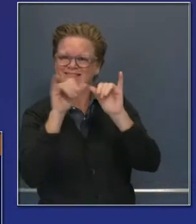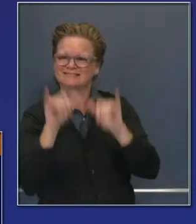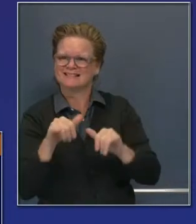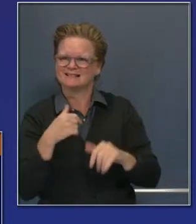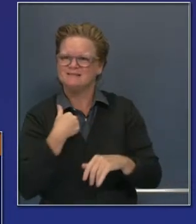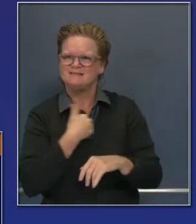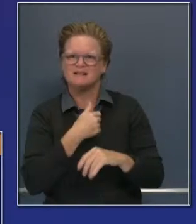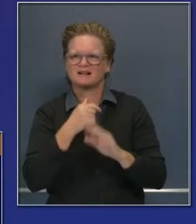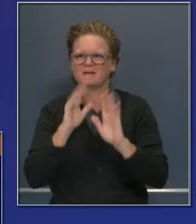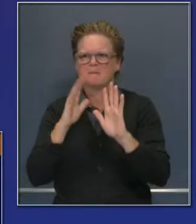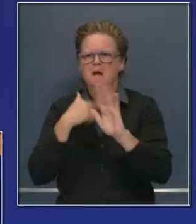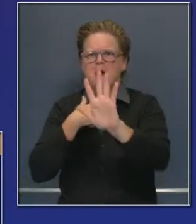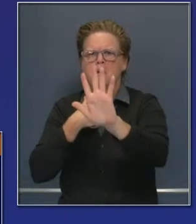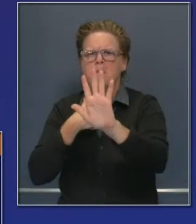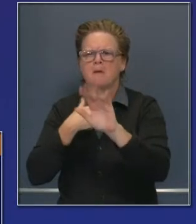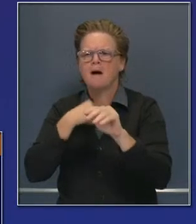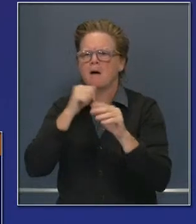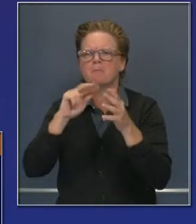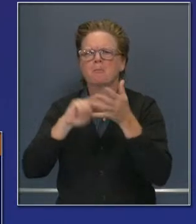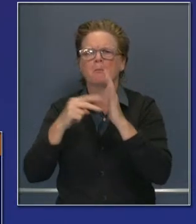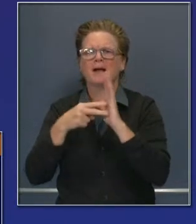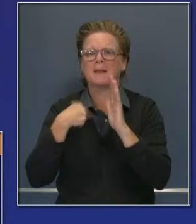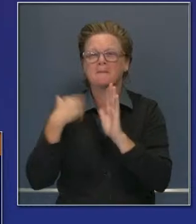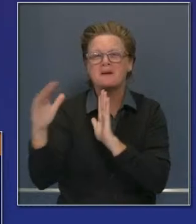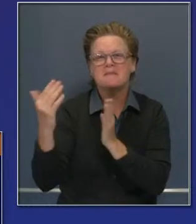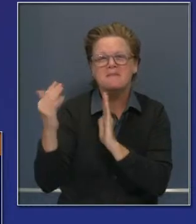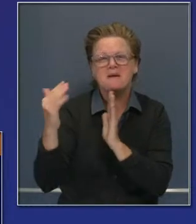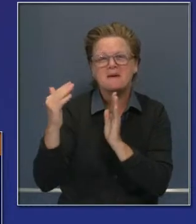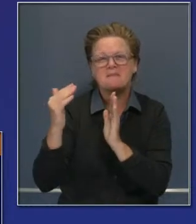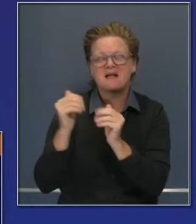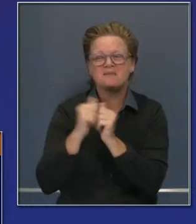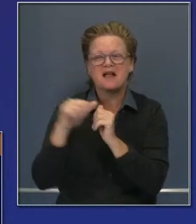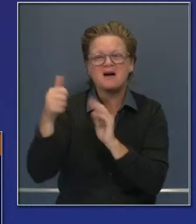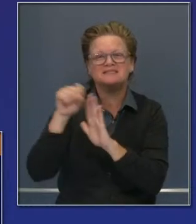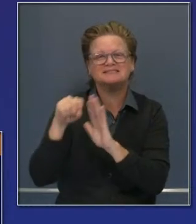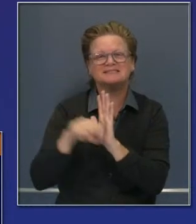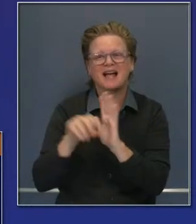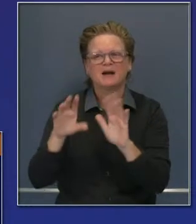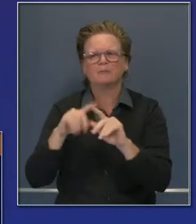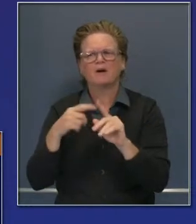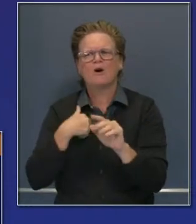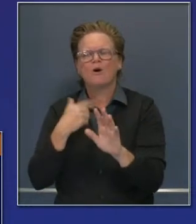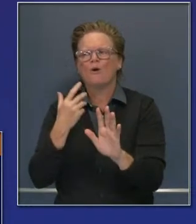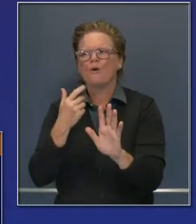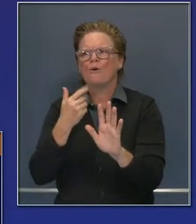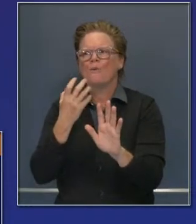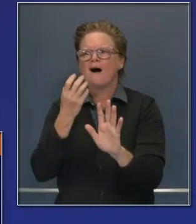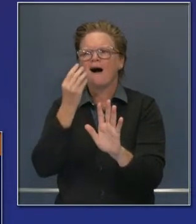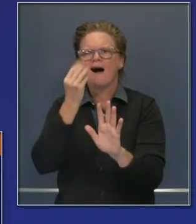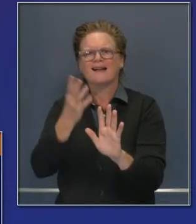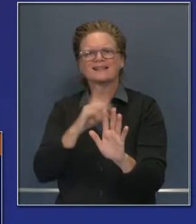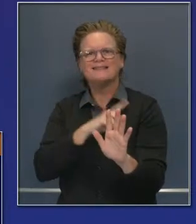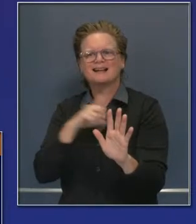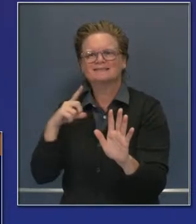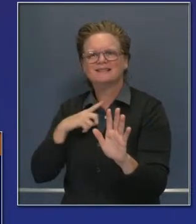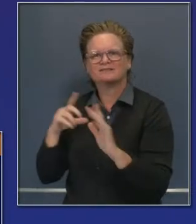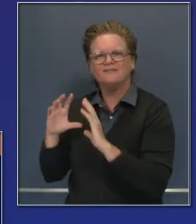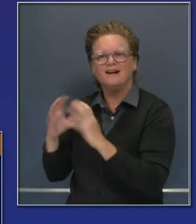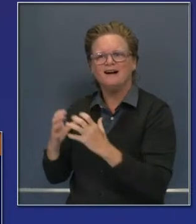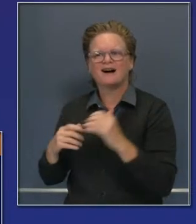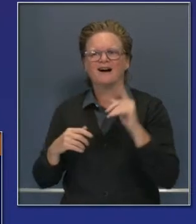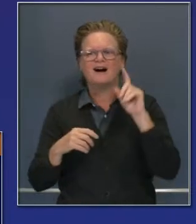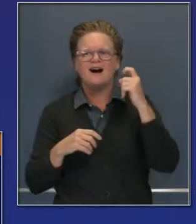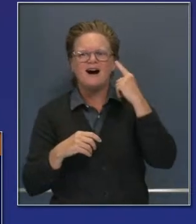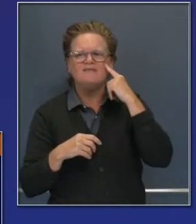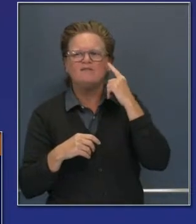compare and contrast. I'm here just to give you a sense of what governors and what state legislatures all across this country are